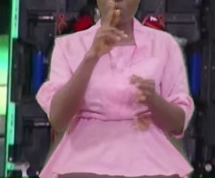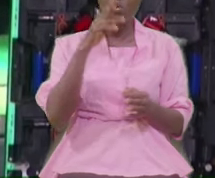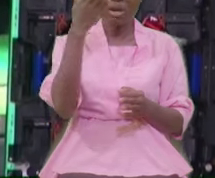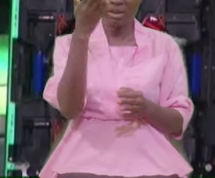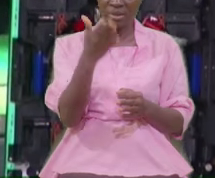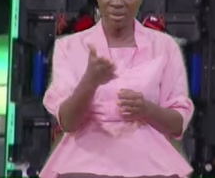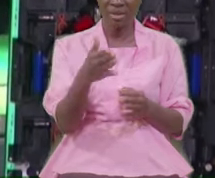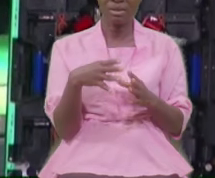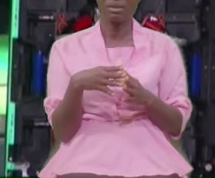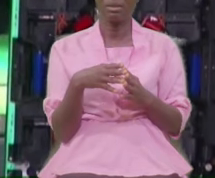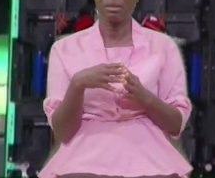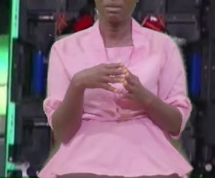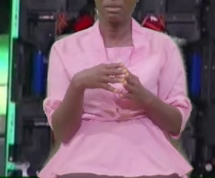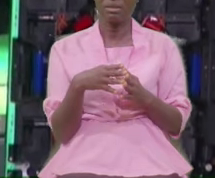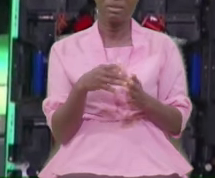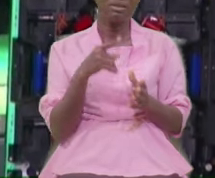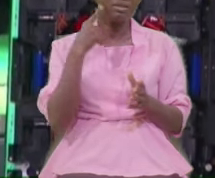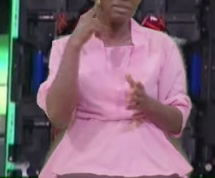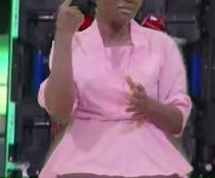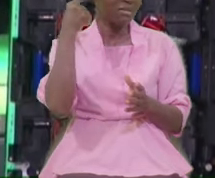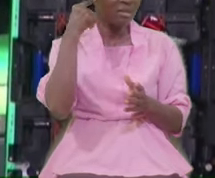kung gusto